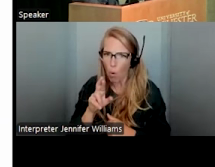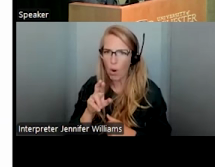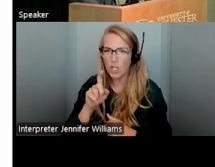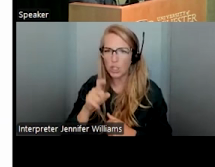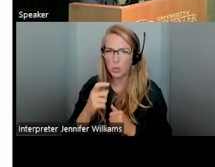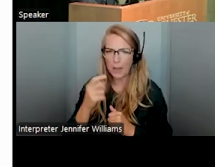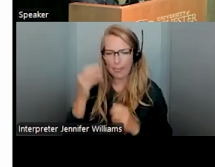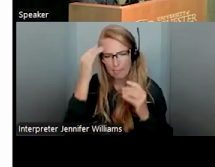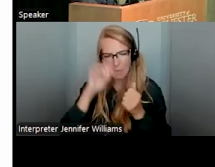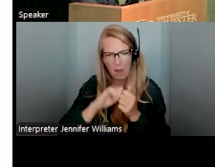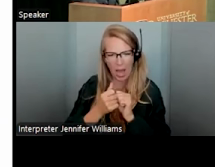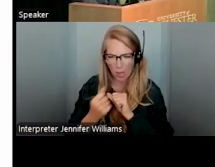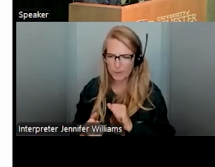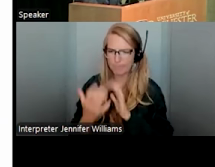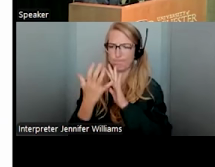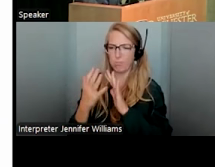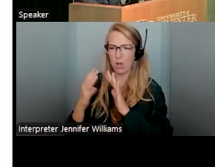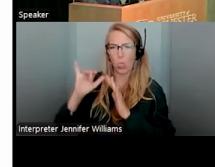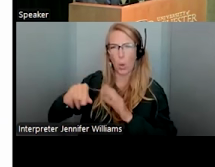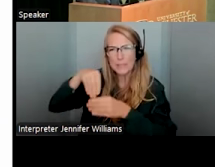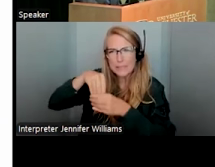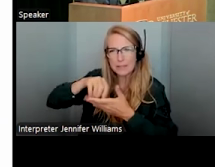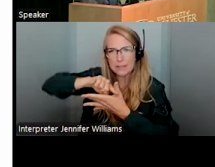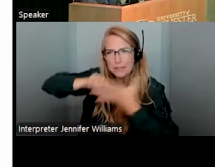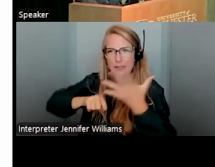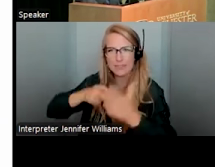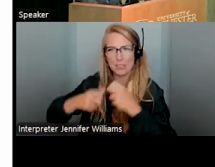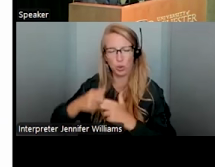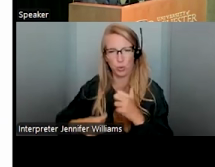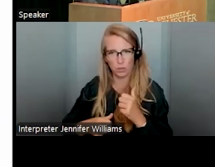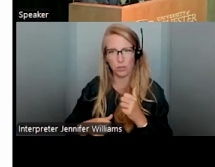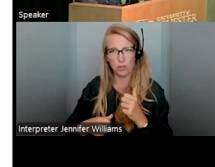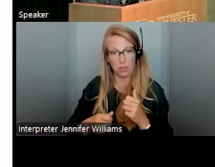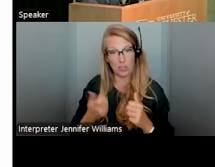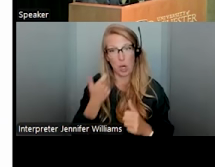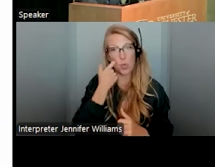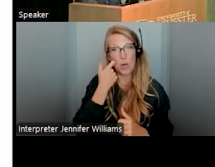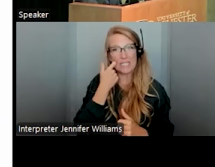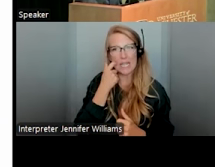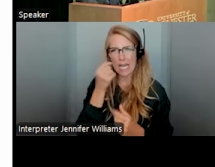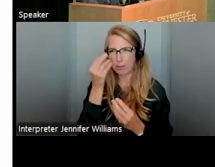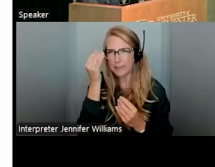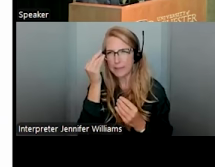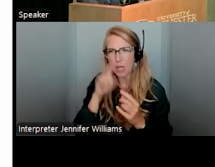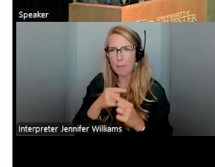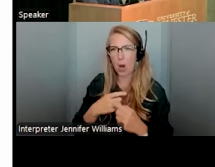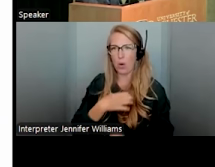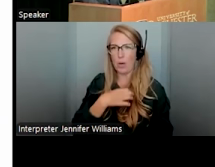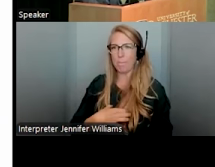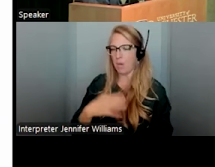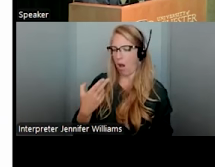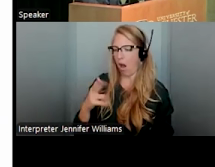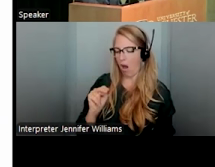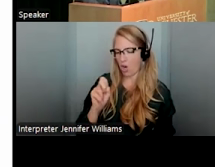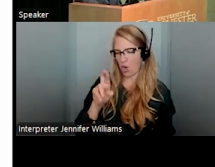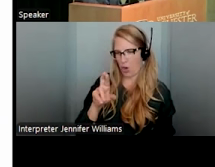addressing some of these issues? Recently, I got particularly interested in hunger and food shortage related issue,